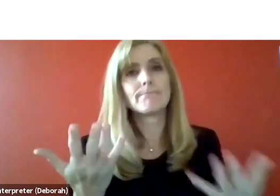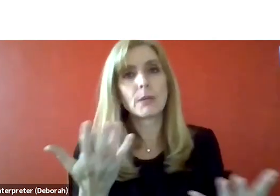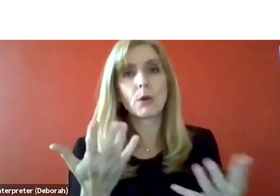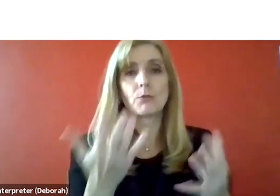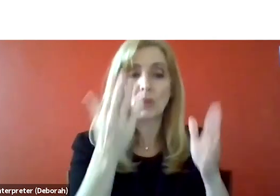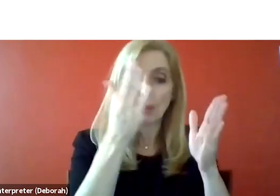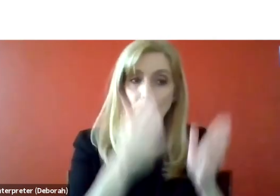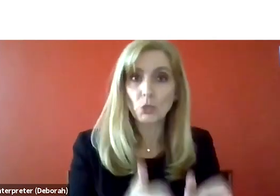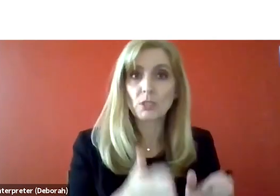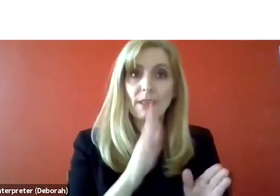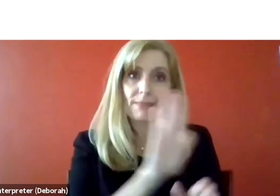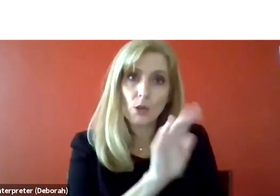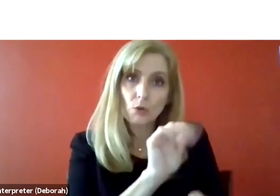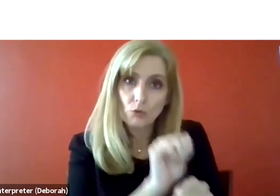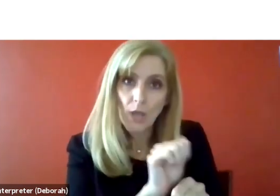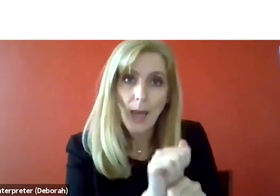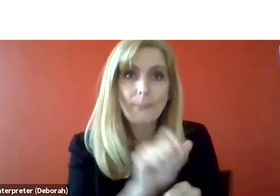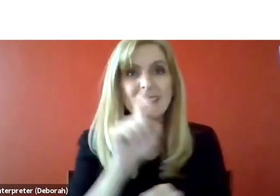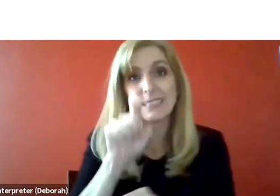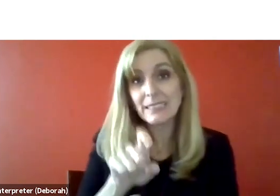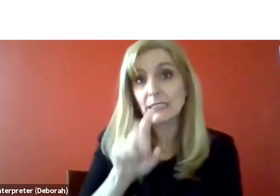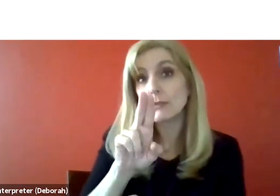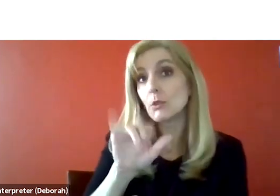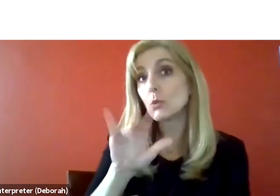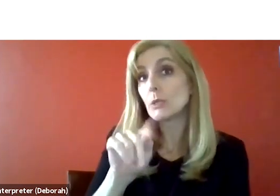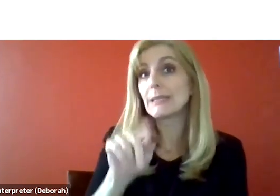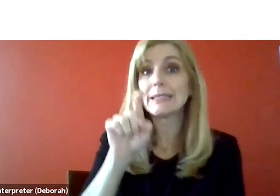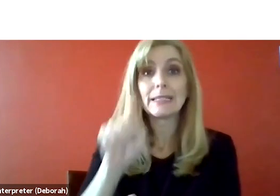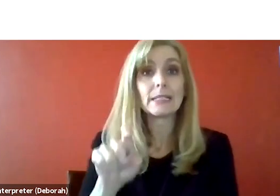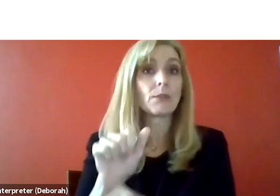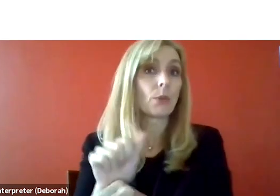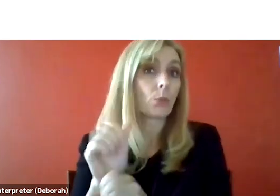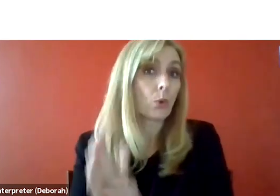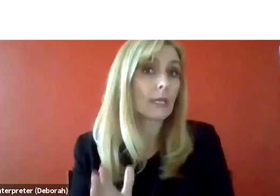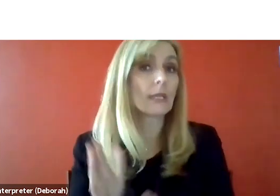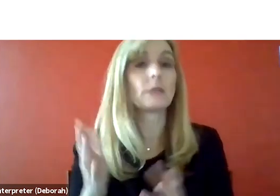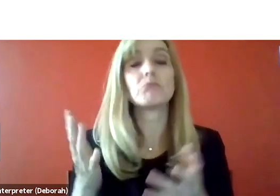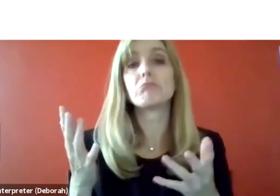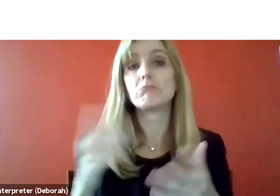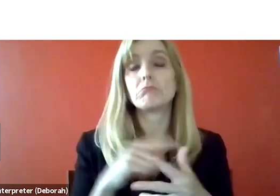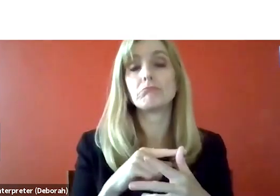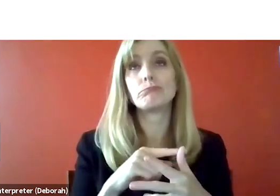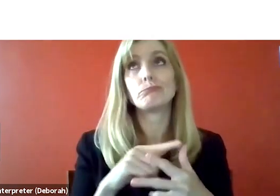individual's position, the needs of the unit, the needs of the employee, and